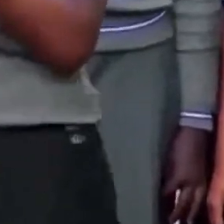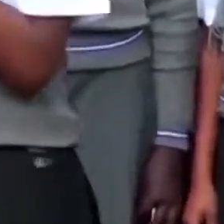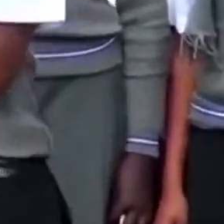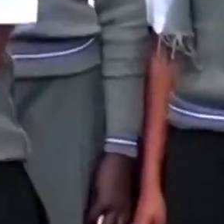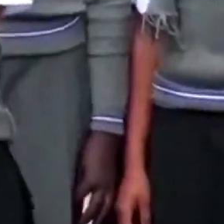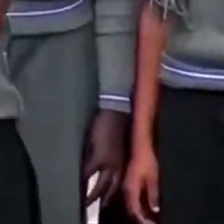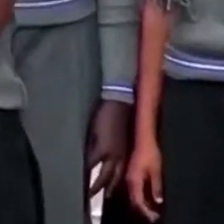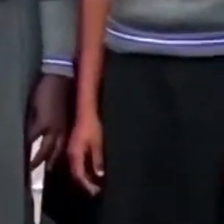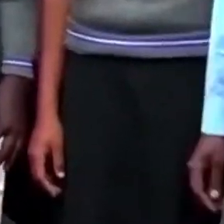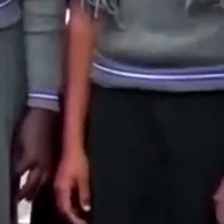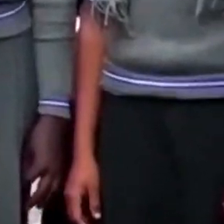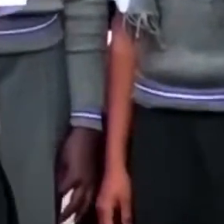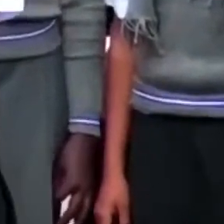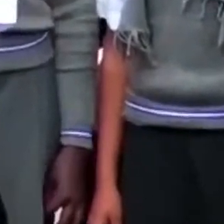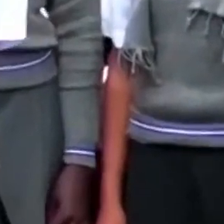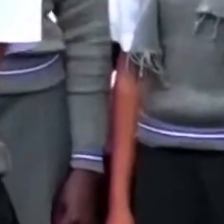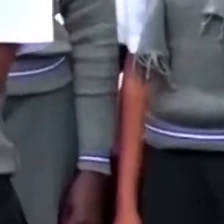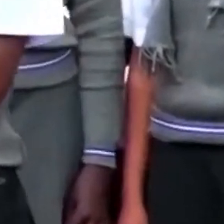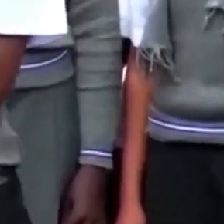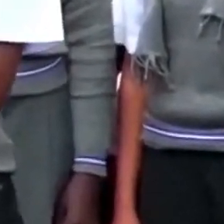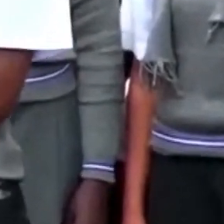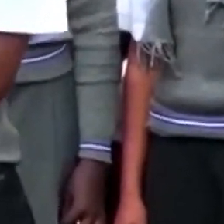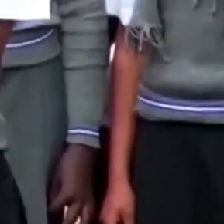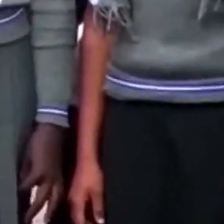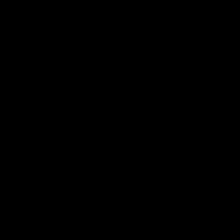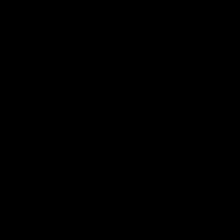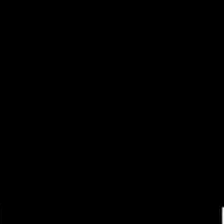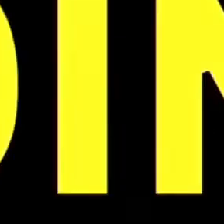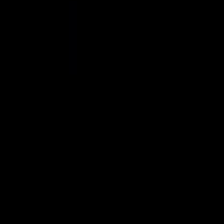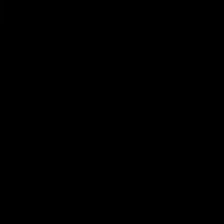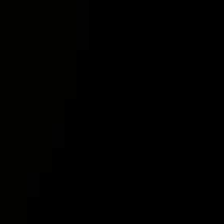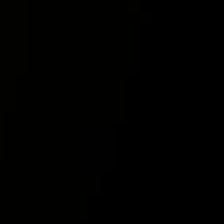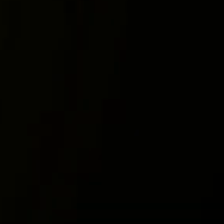wote, okay, my principal, big up.